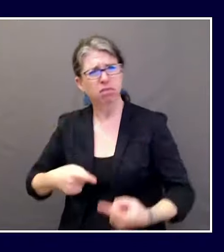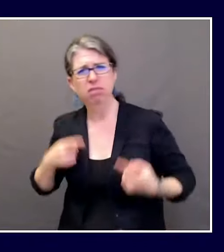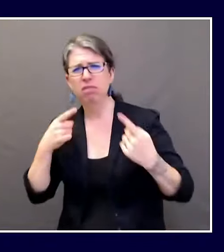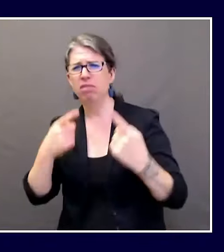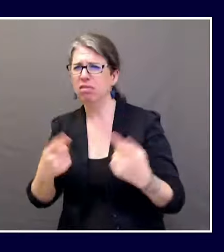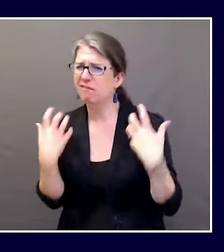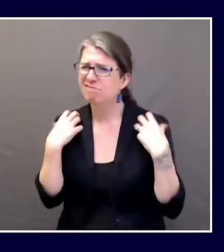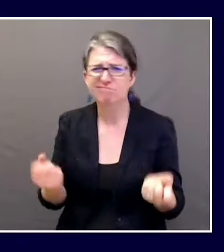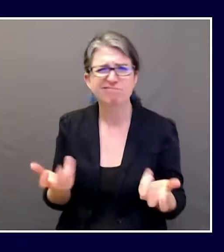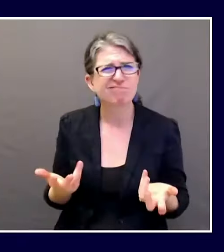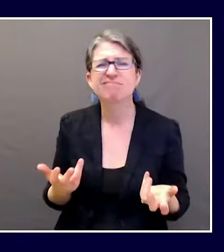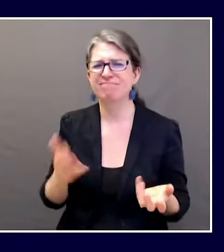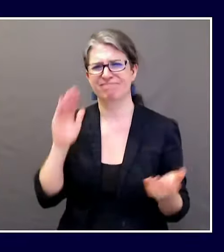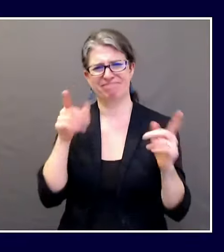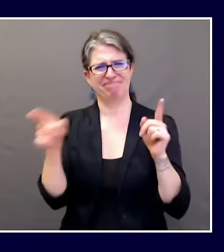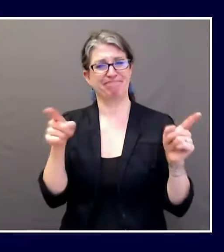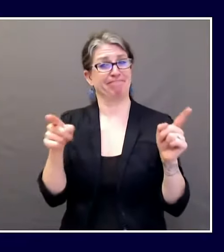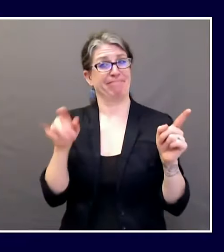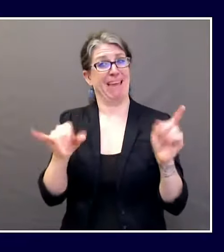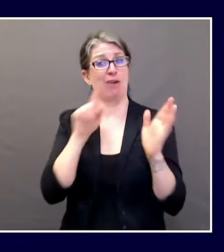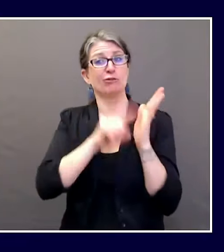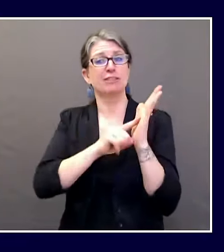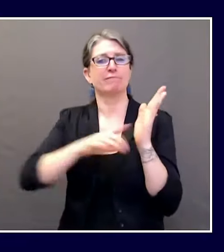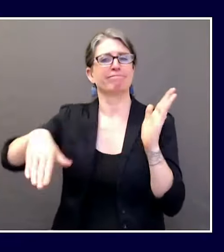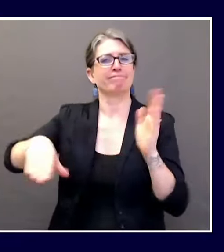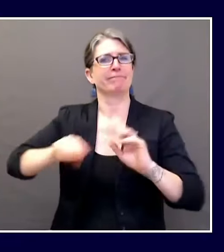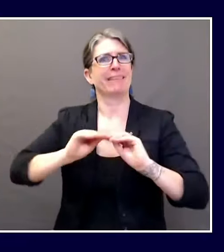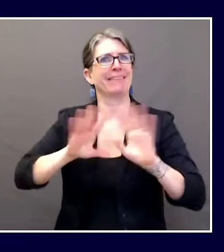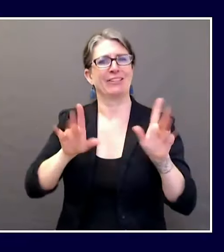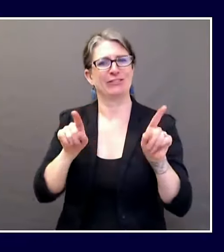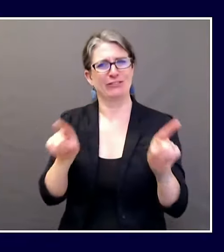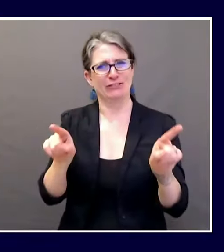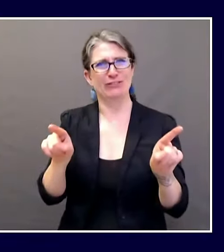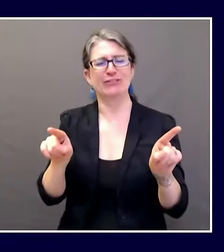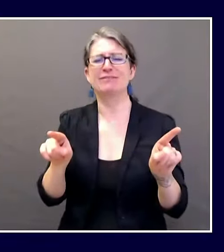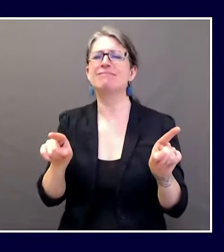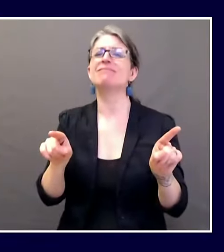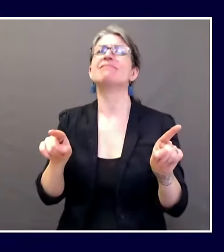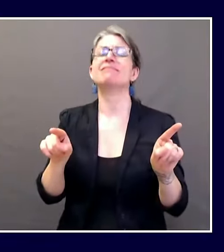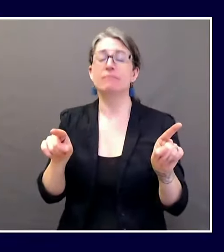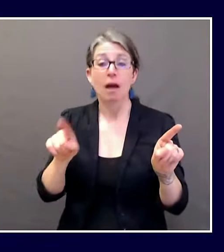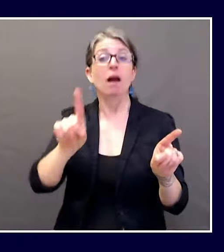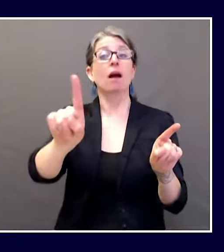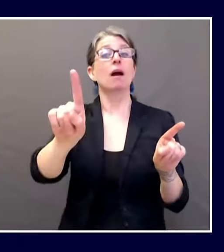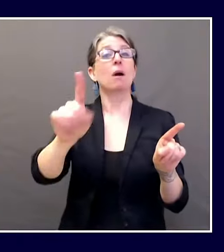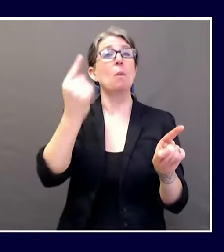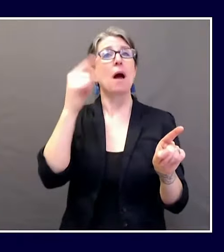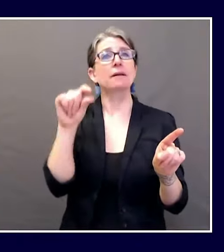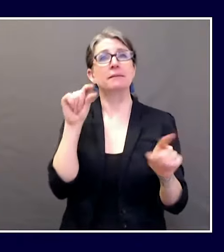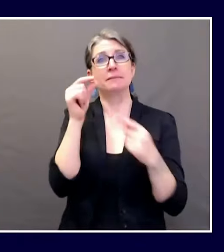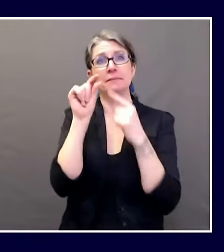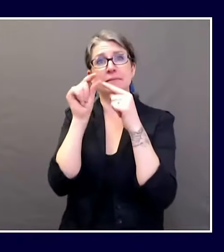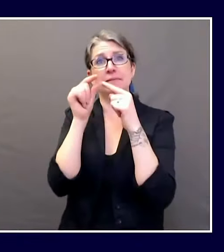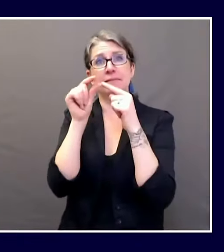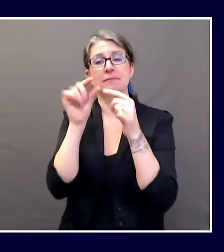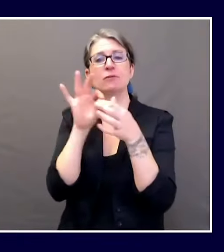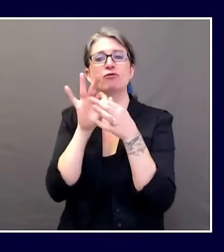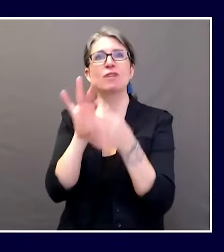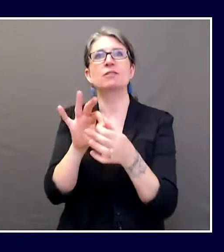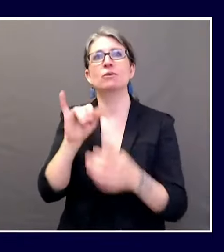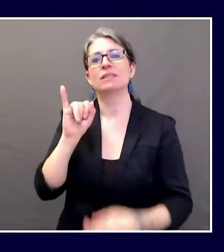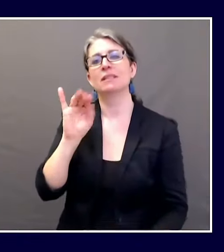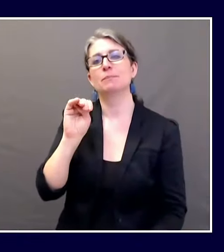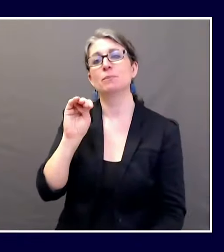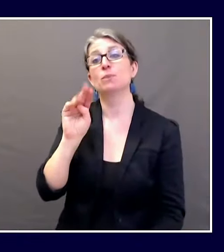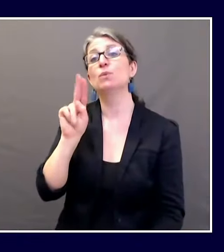be helpful in that regard. Some folks who are experiencing those symptoms may be eligible for vaccine, and if so, the vaccine may help reset